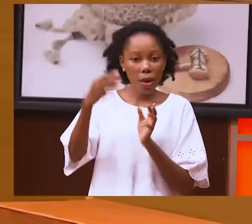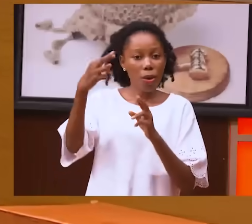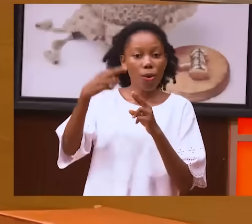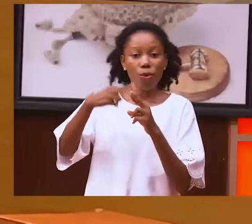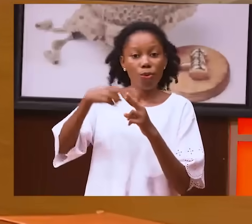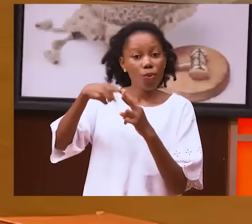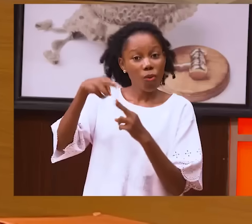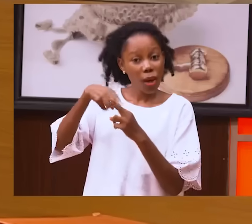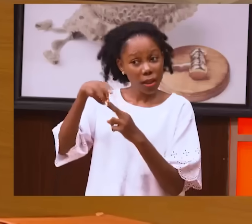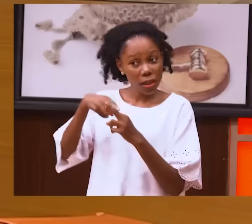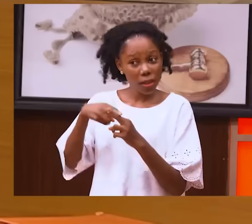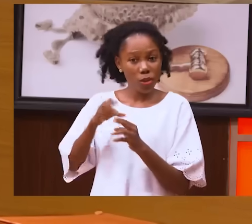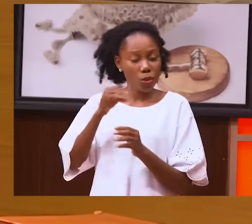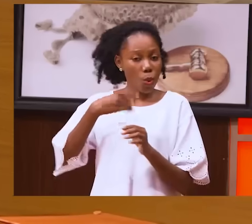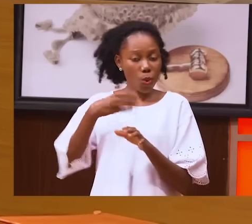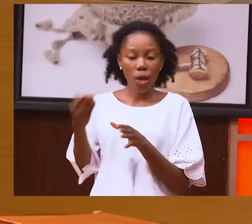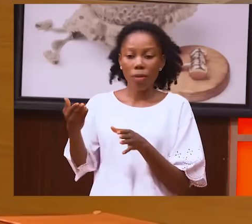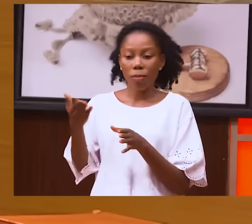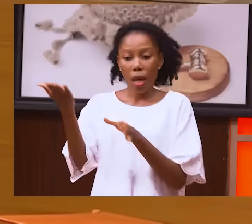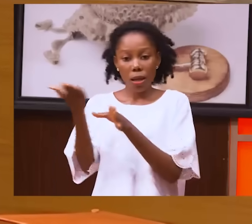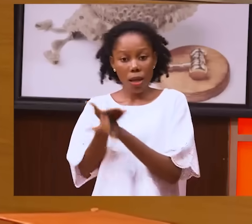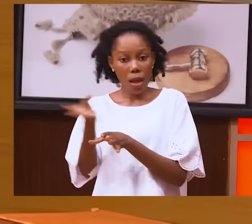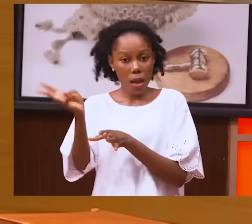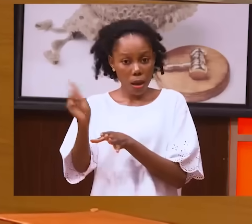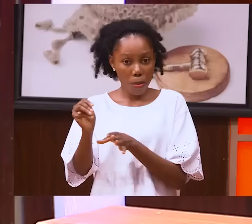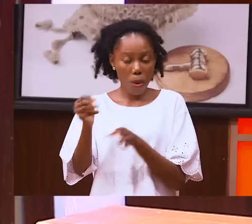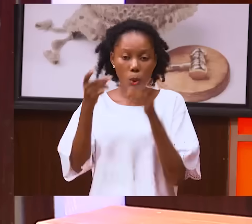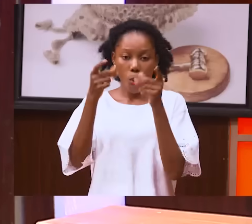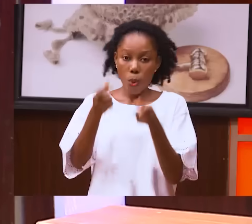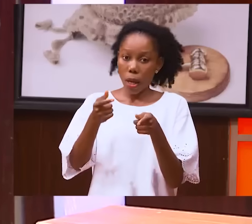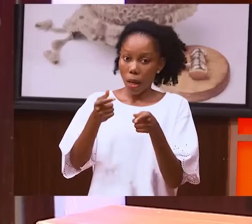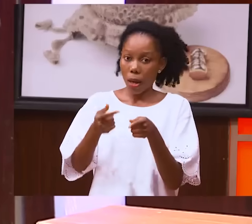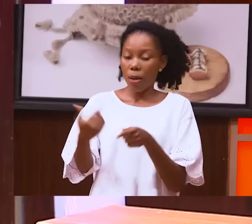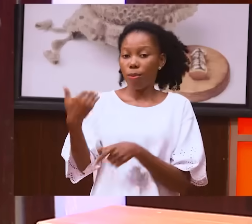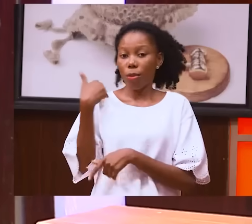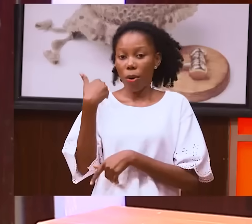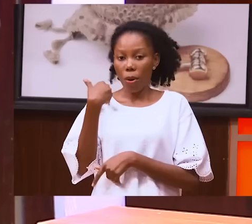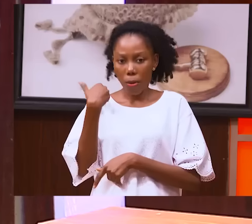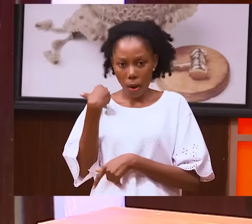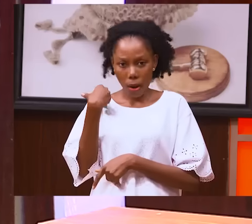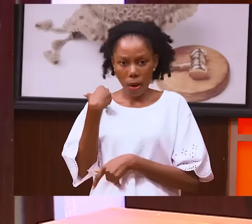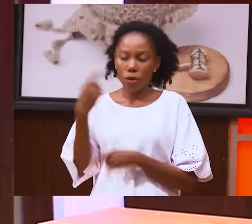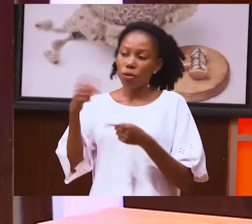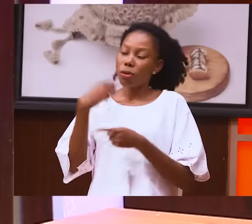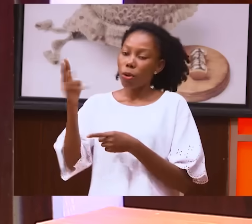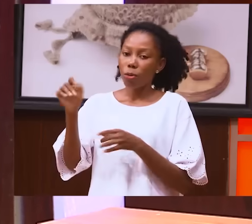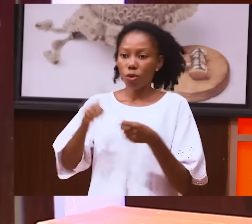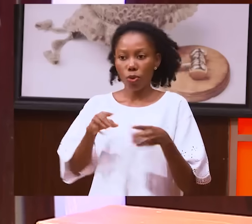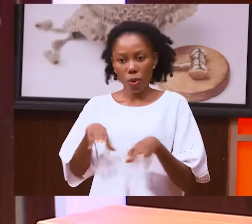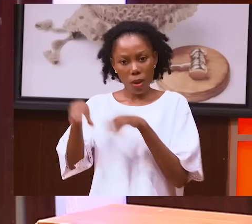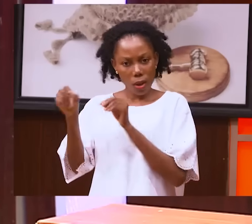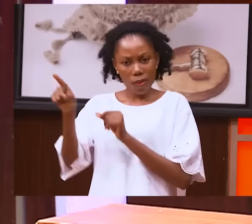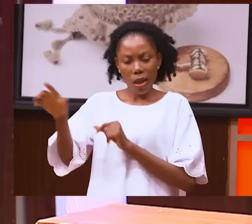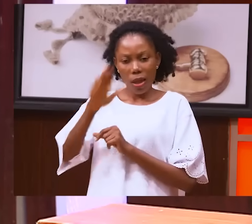result, we served him with notice, asking him to leave. He has not left. He continued to